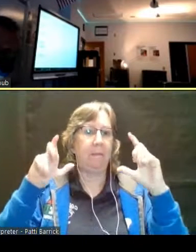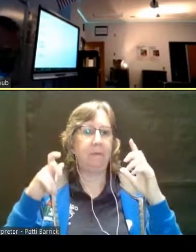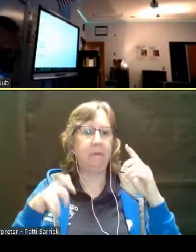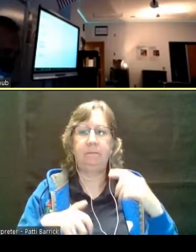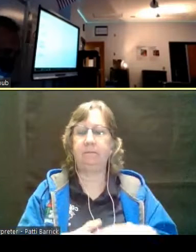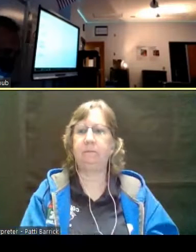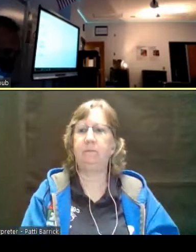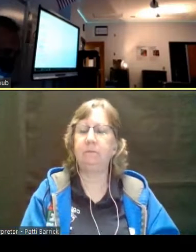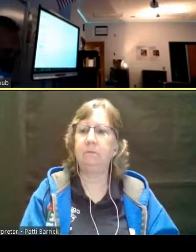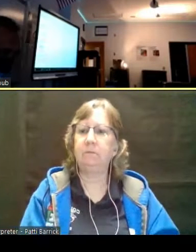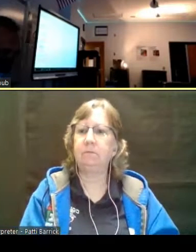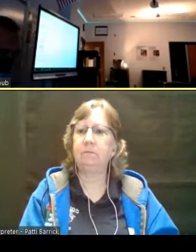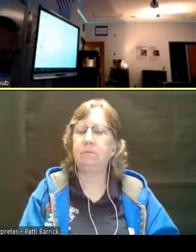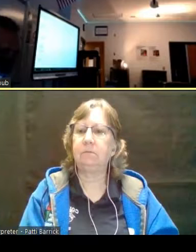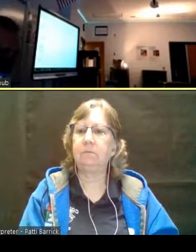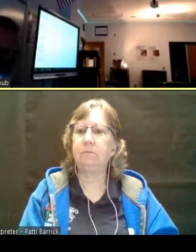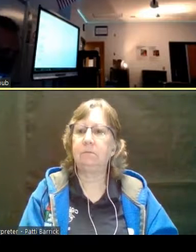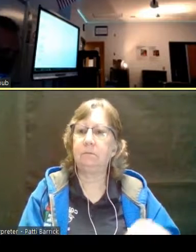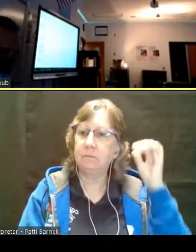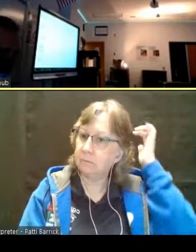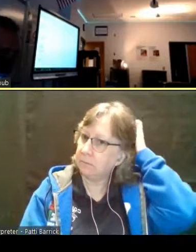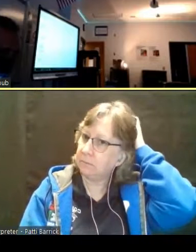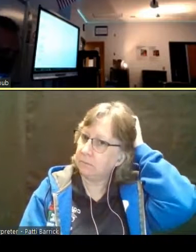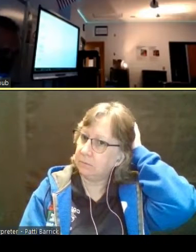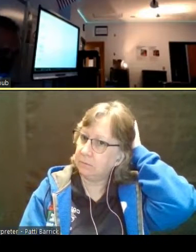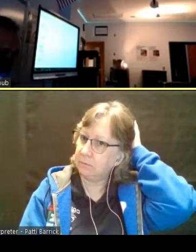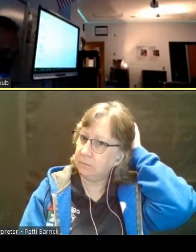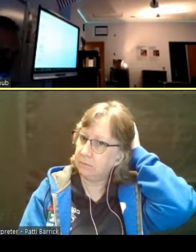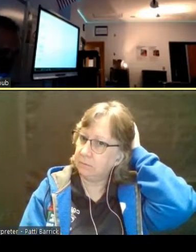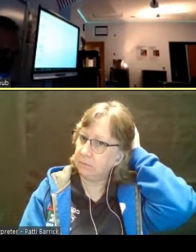So I've got a title tag here and an end title.